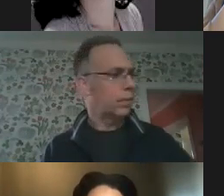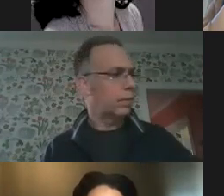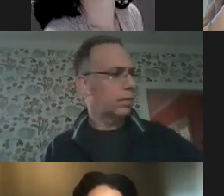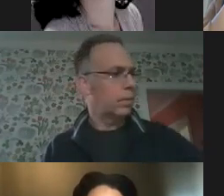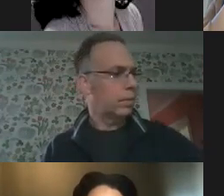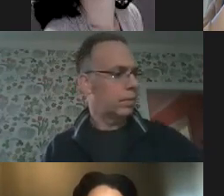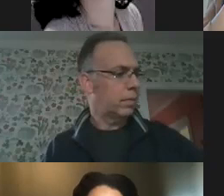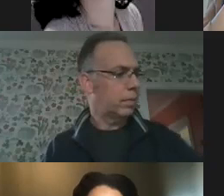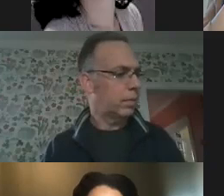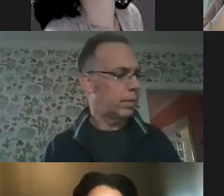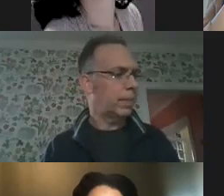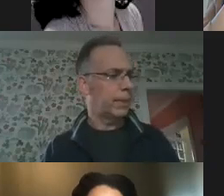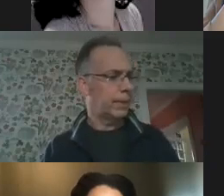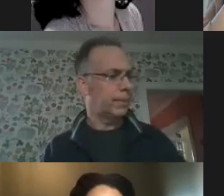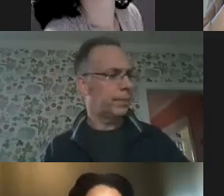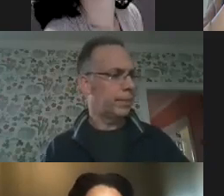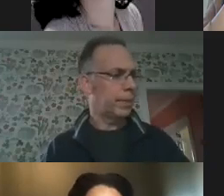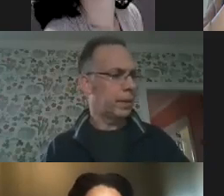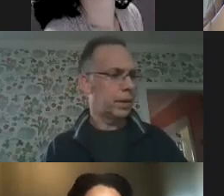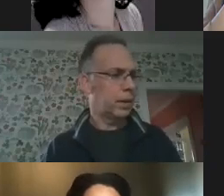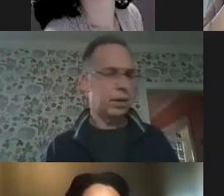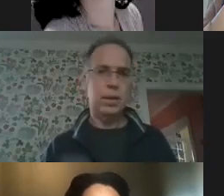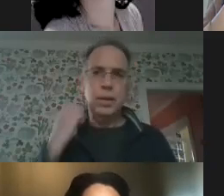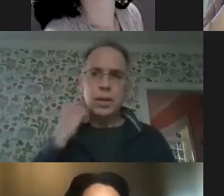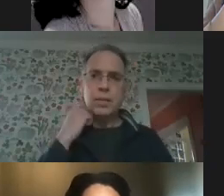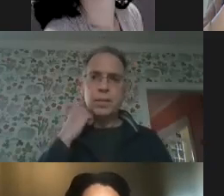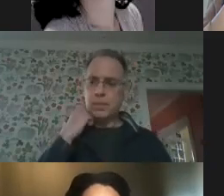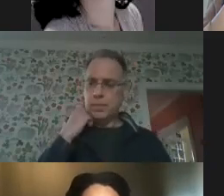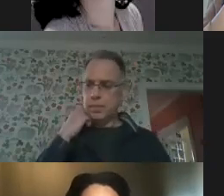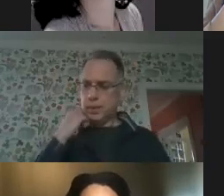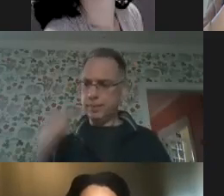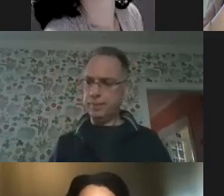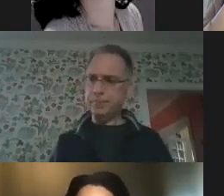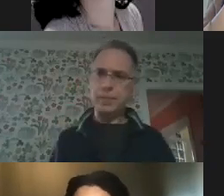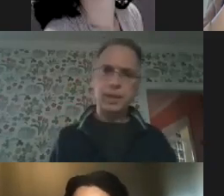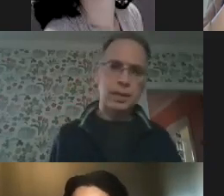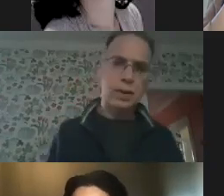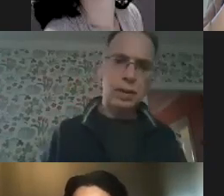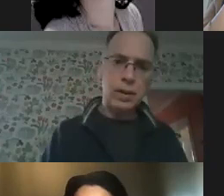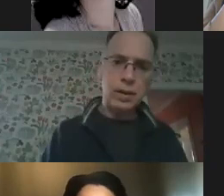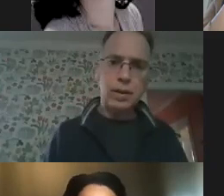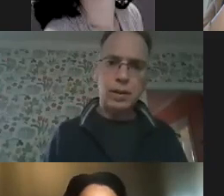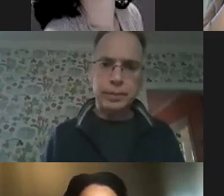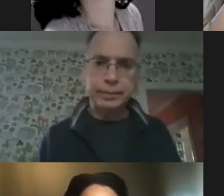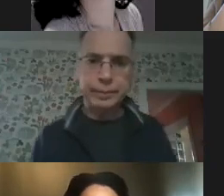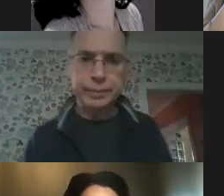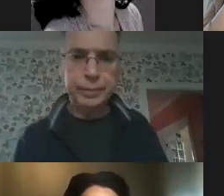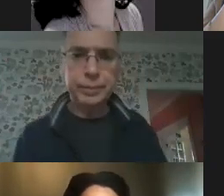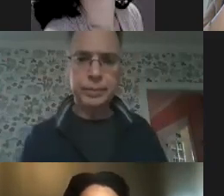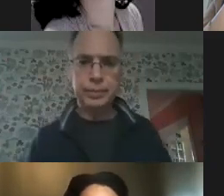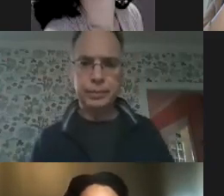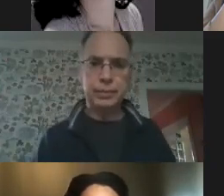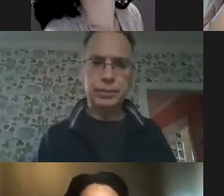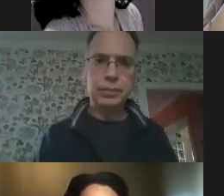to the deliberation. So just a point of clarification, to my knowledge, there have been no amici